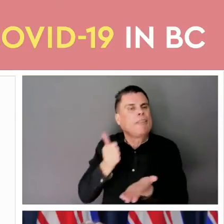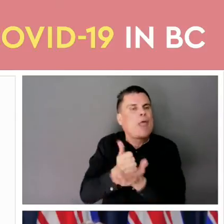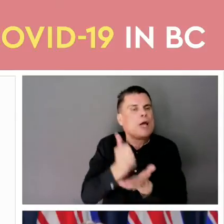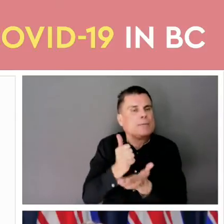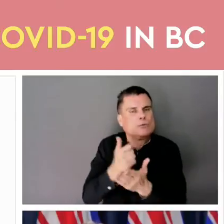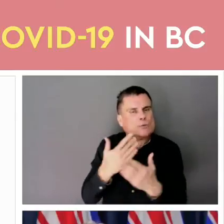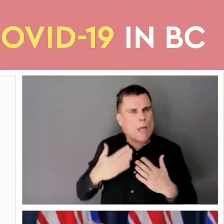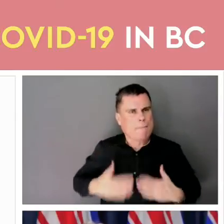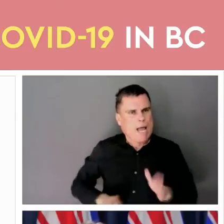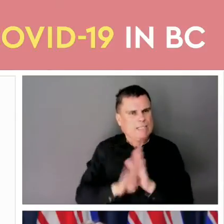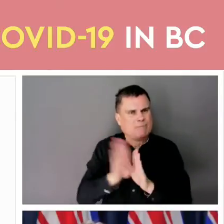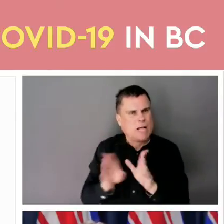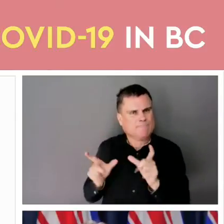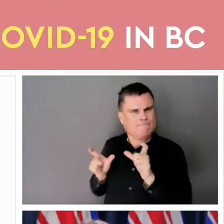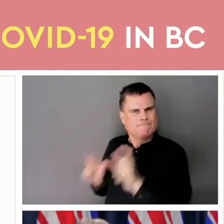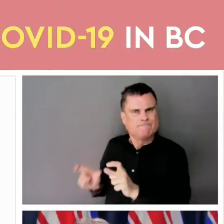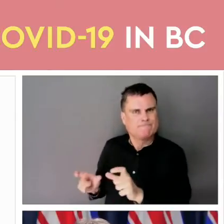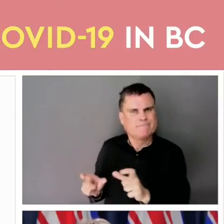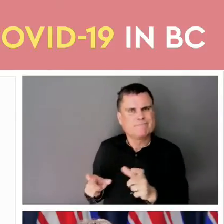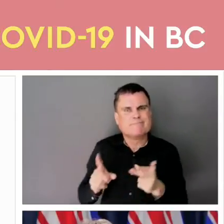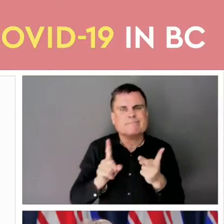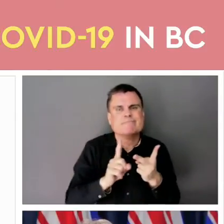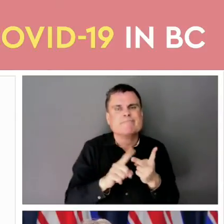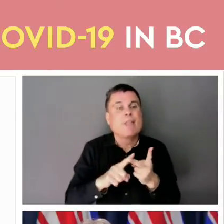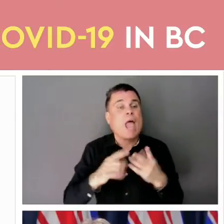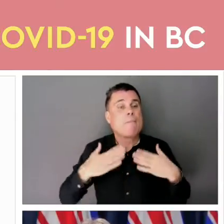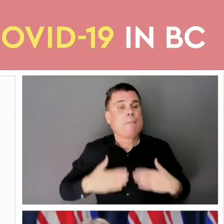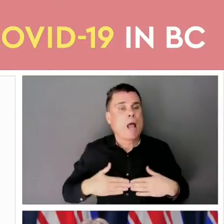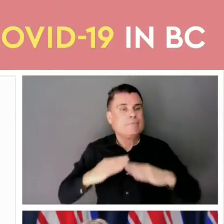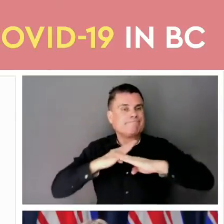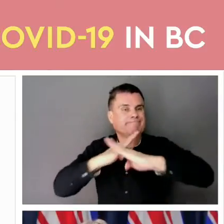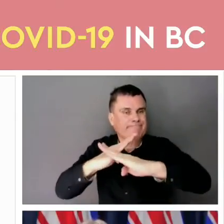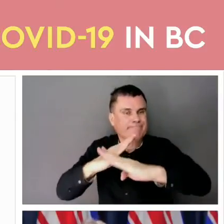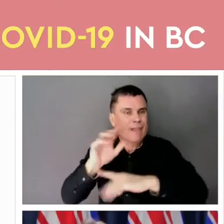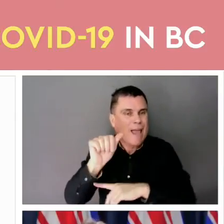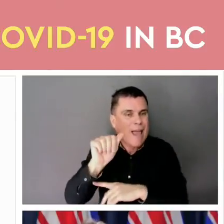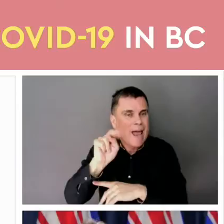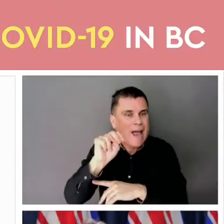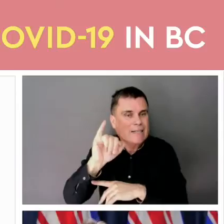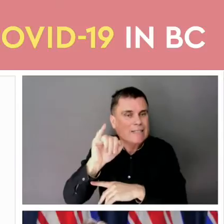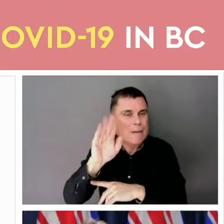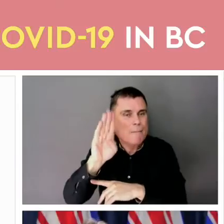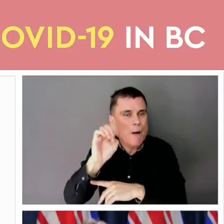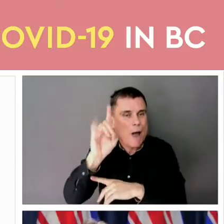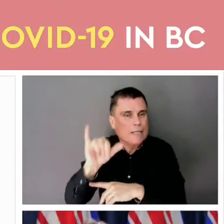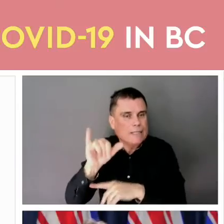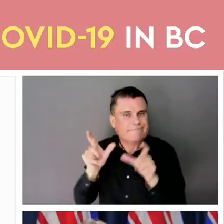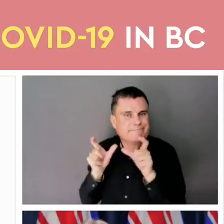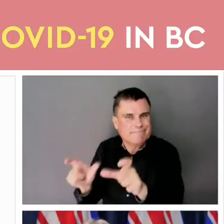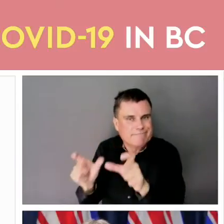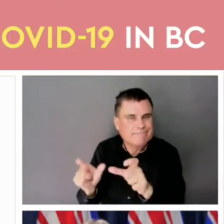nowadays, and other targeted cancer treatments, some of our designer drugs for cancer